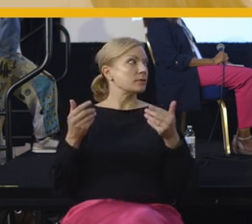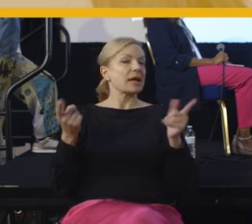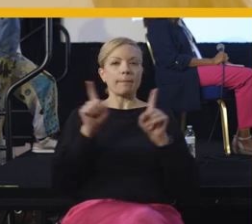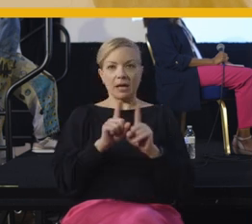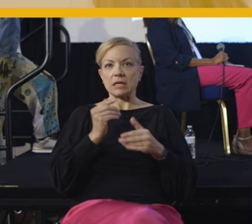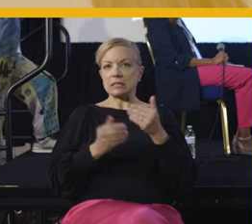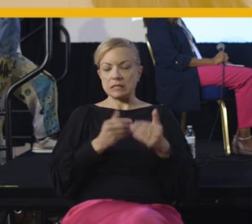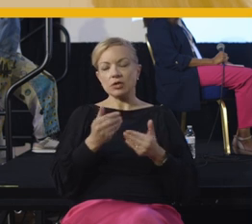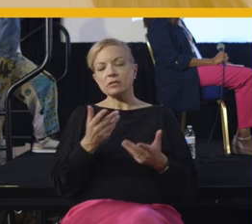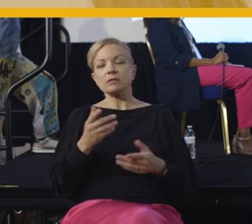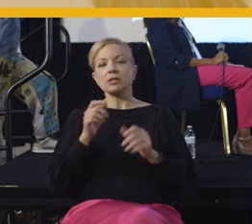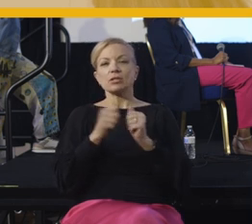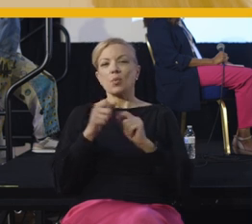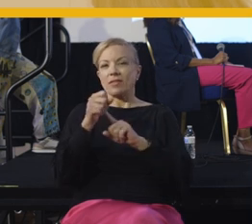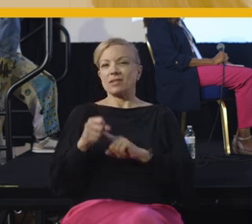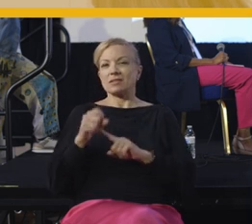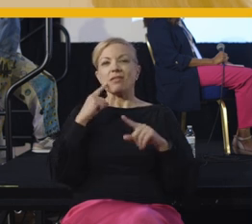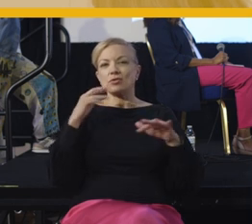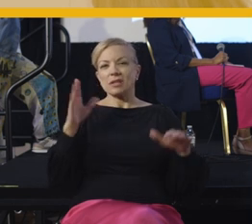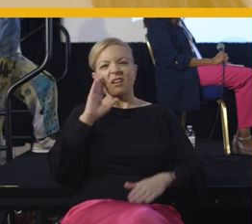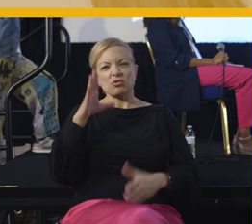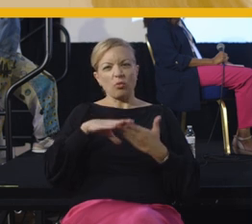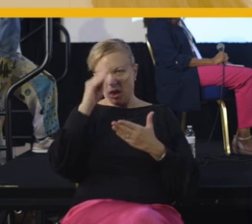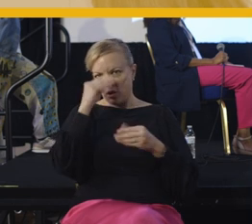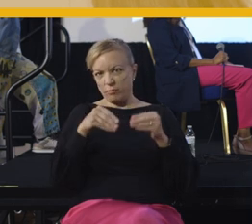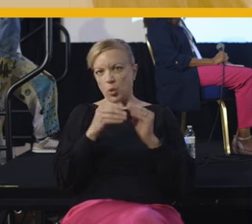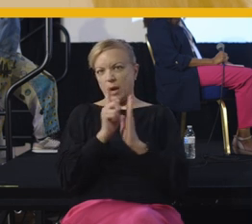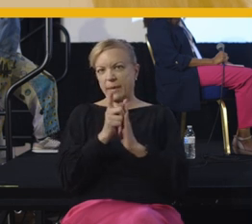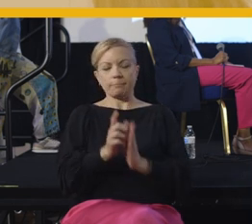Courtney talking about Southern Sounds in a bit. Next slide.